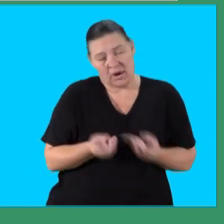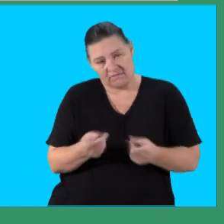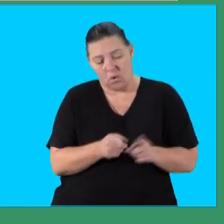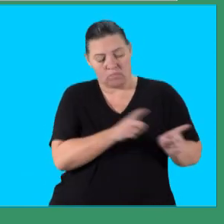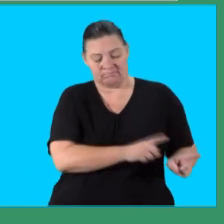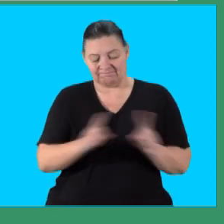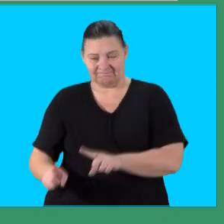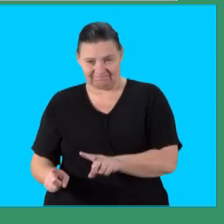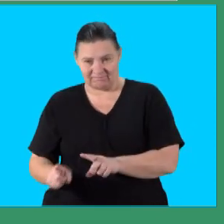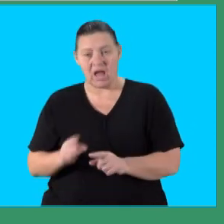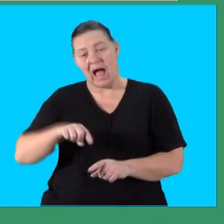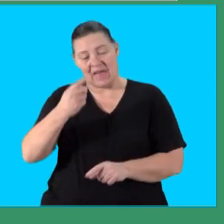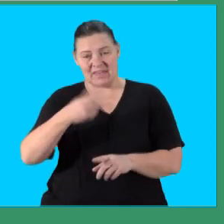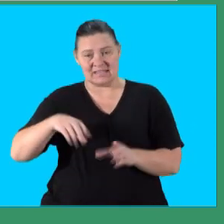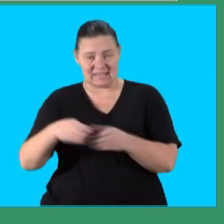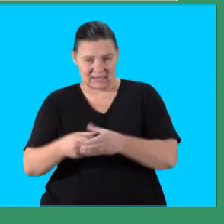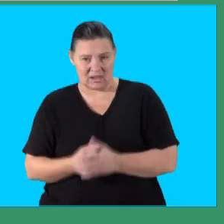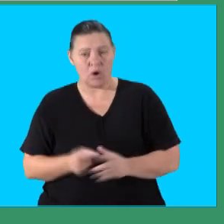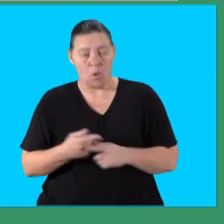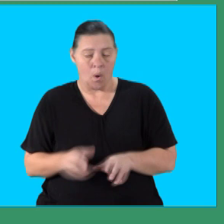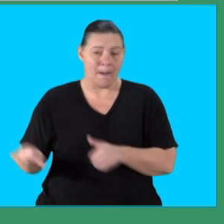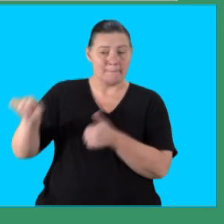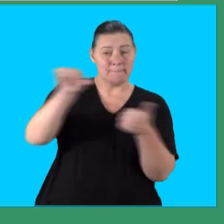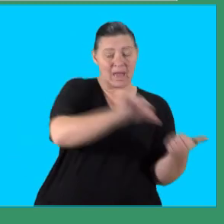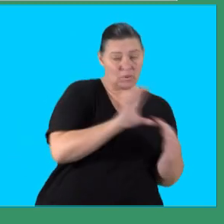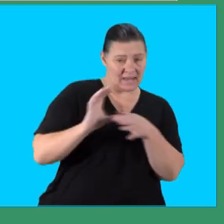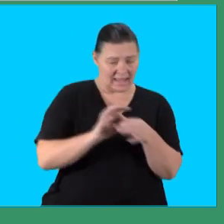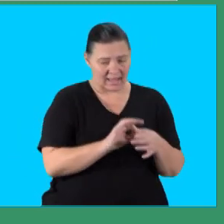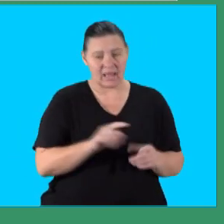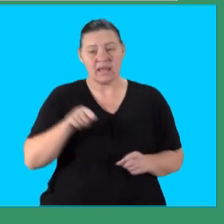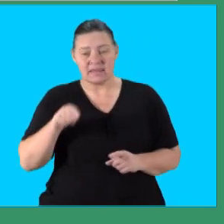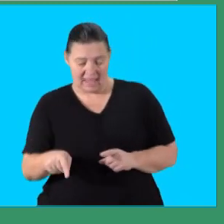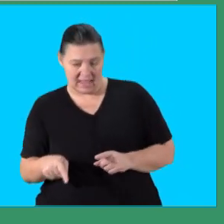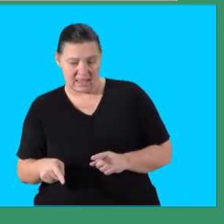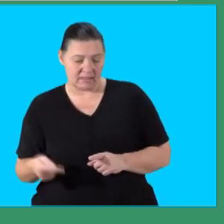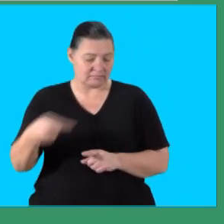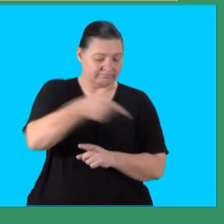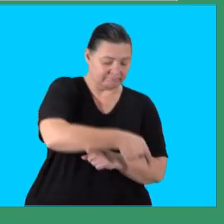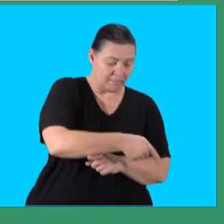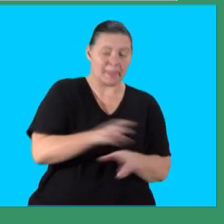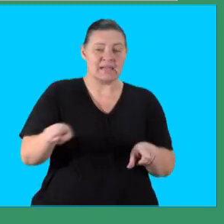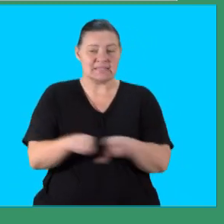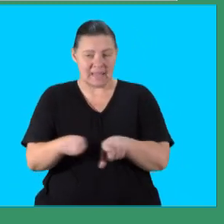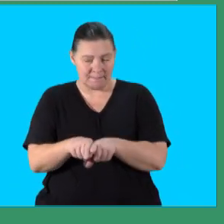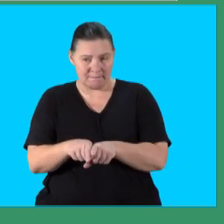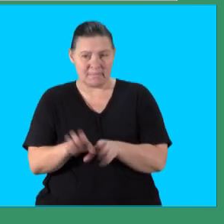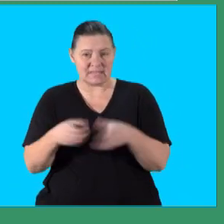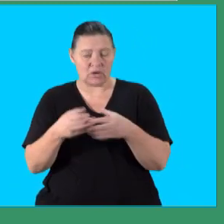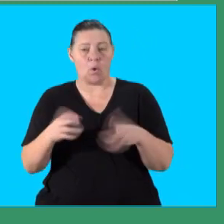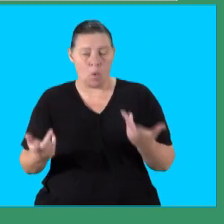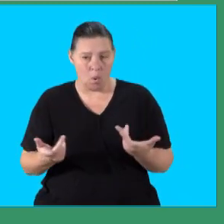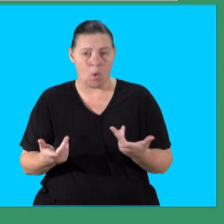We have backward link, when businesses buy goods and services from businesses in the same sector or